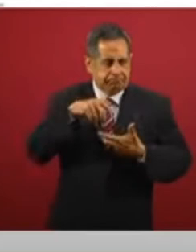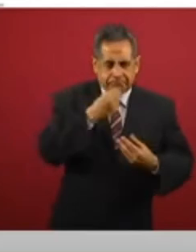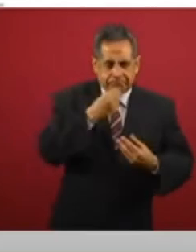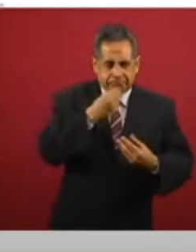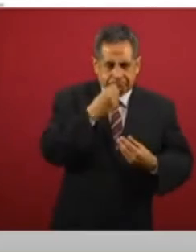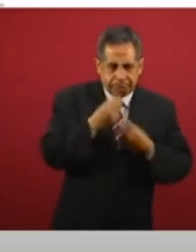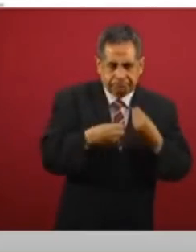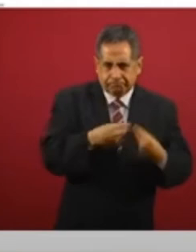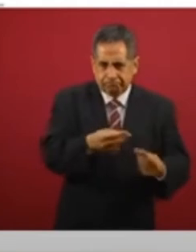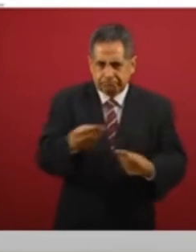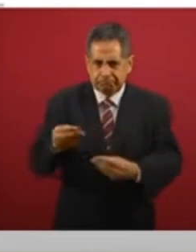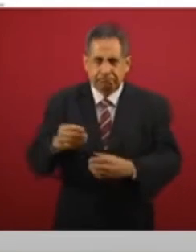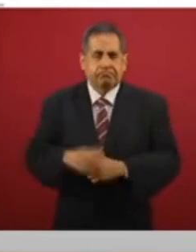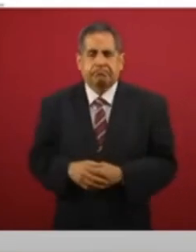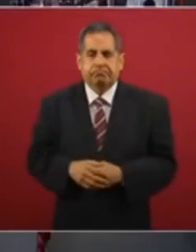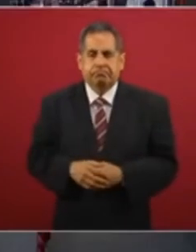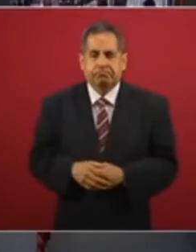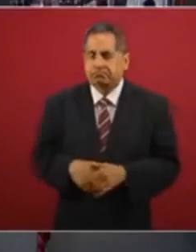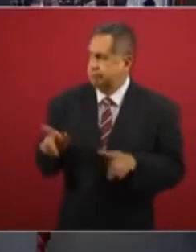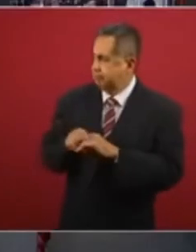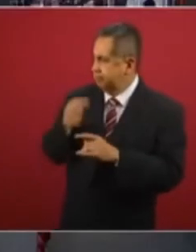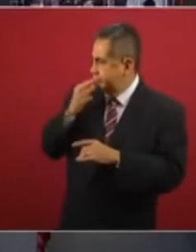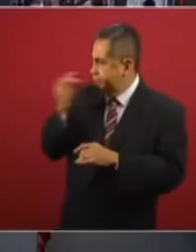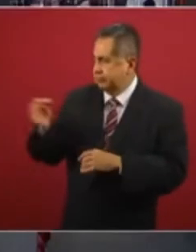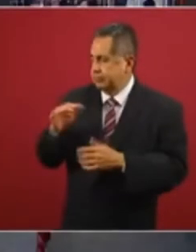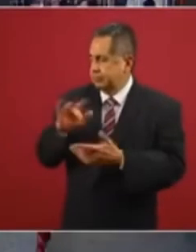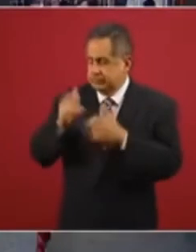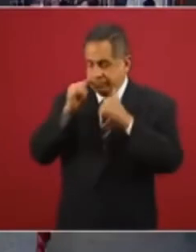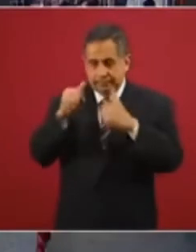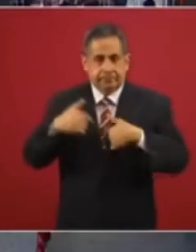Angeles. Yo sería cuanto, muchas gracias por su atención.